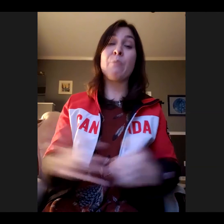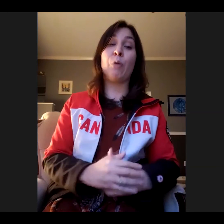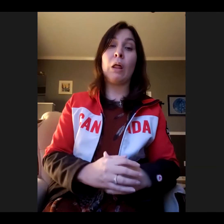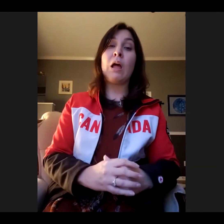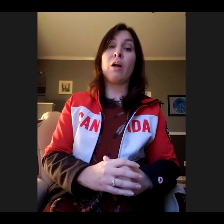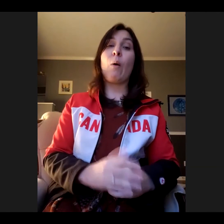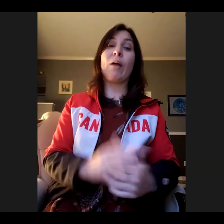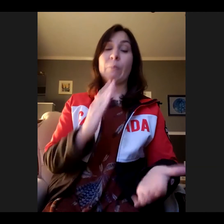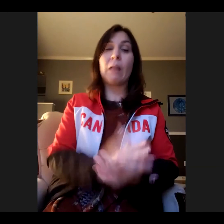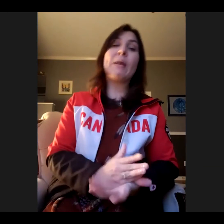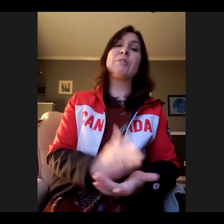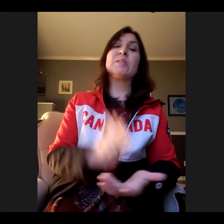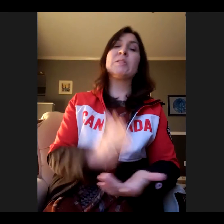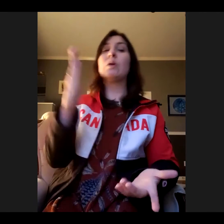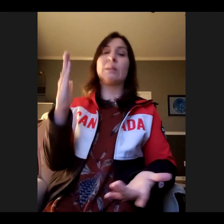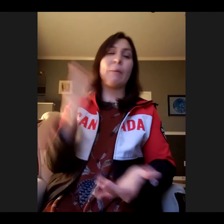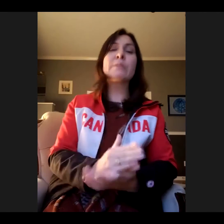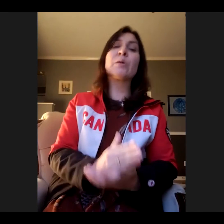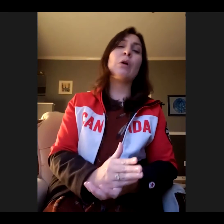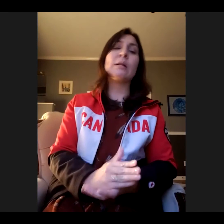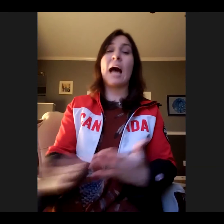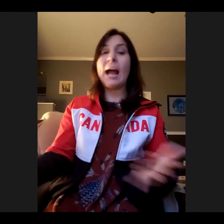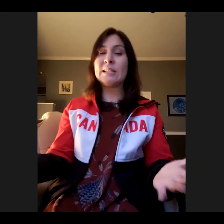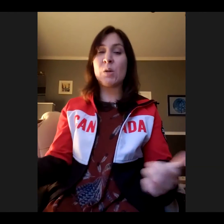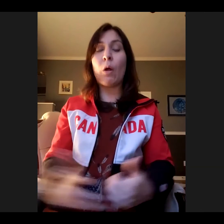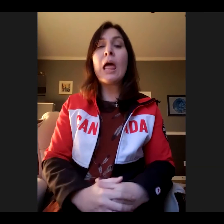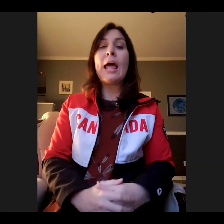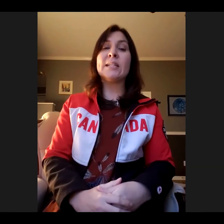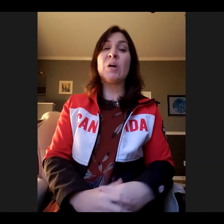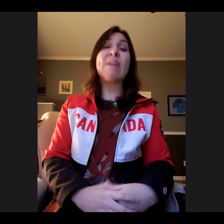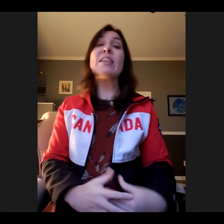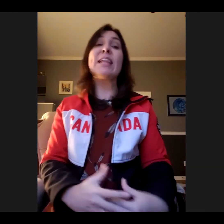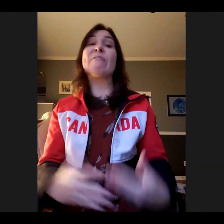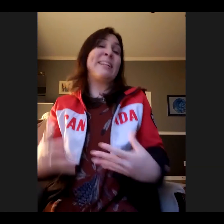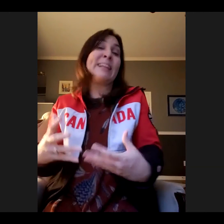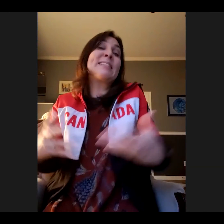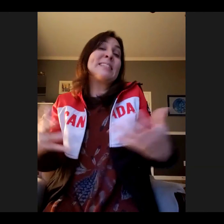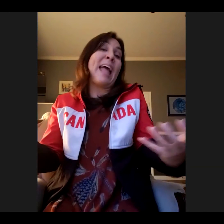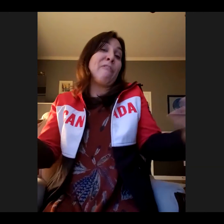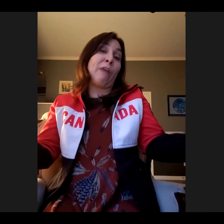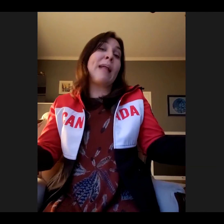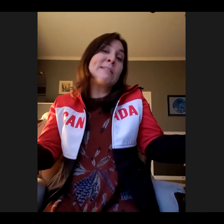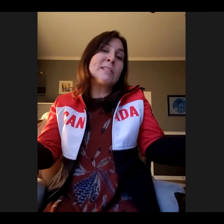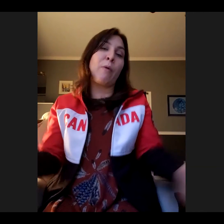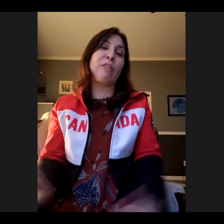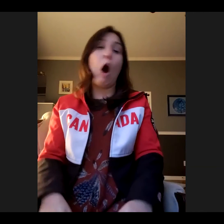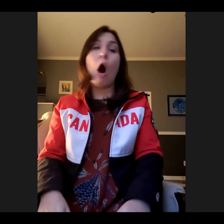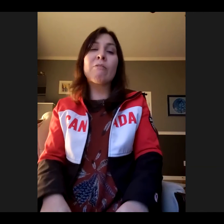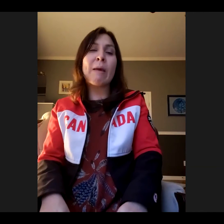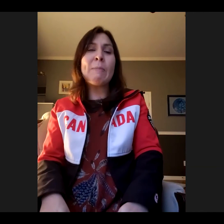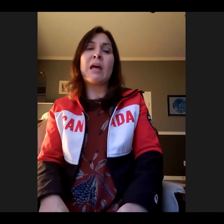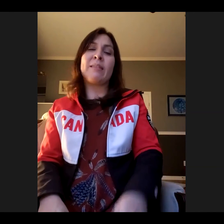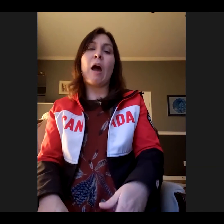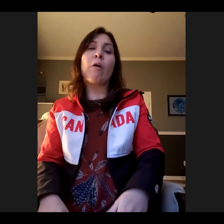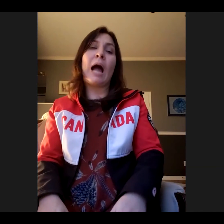people going from elementary school to middle school to high school. And so even if I didn't stay friends with all